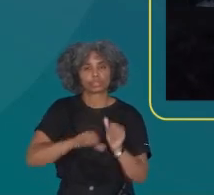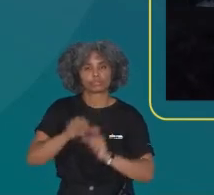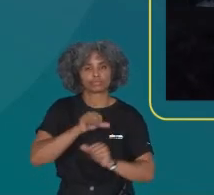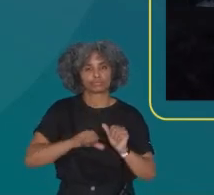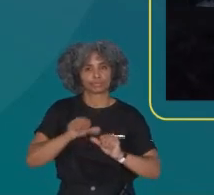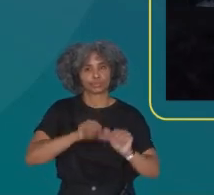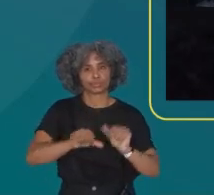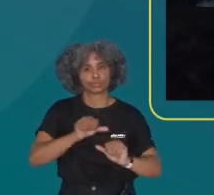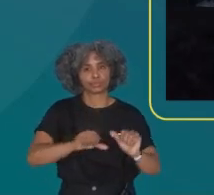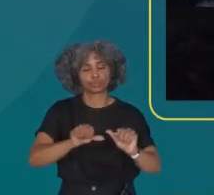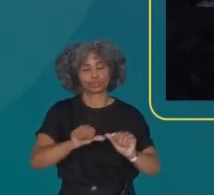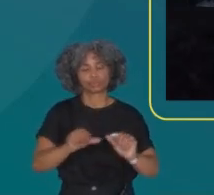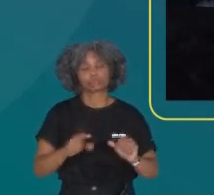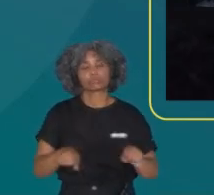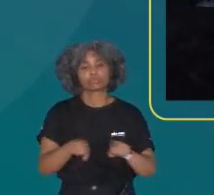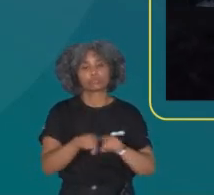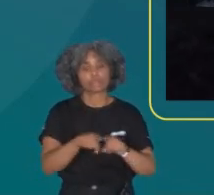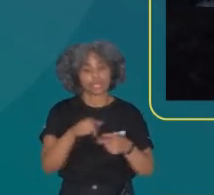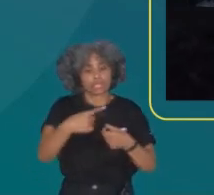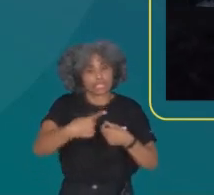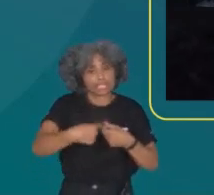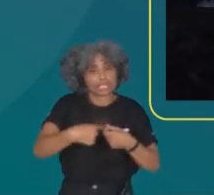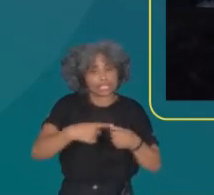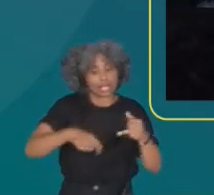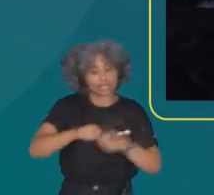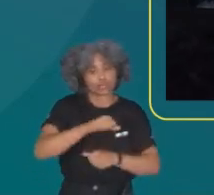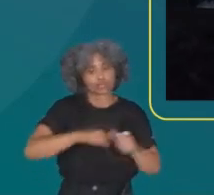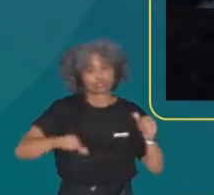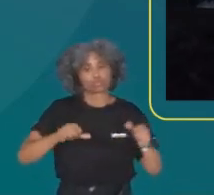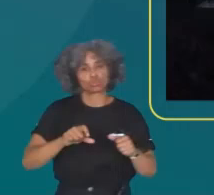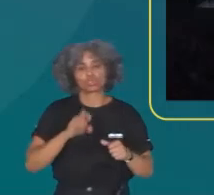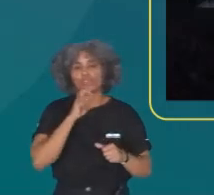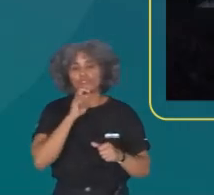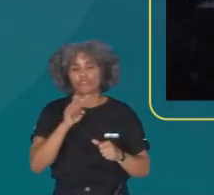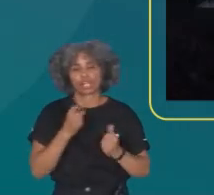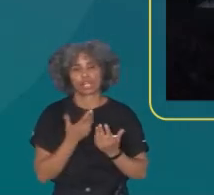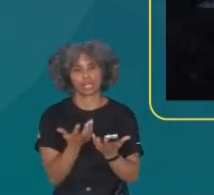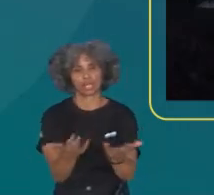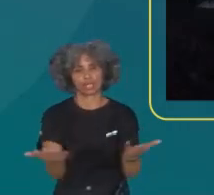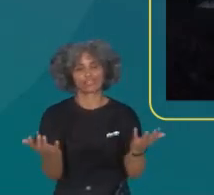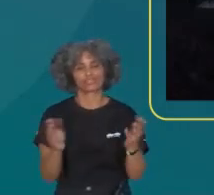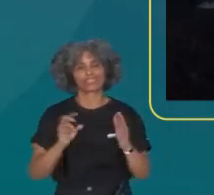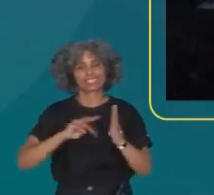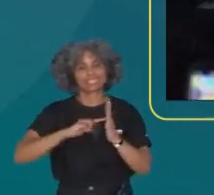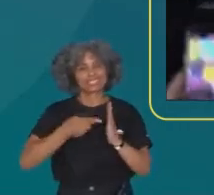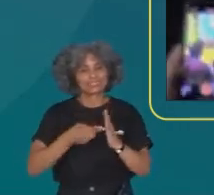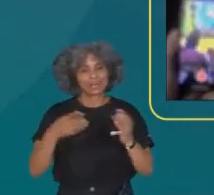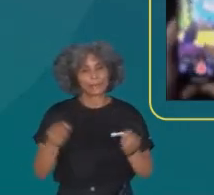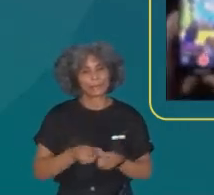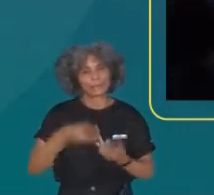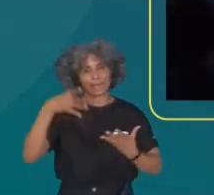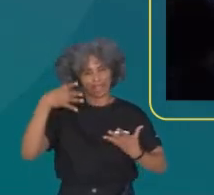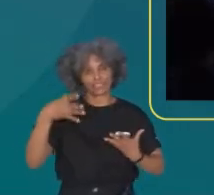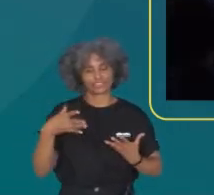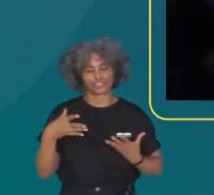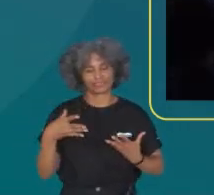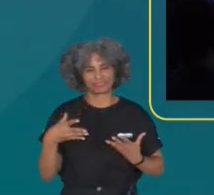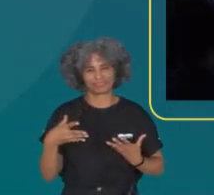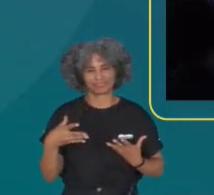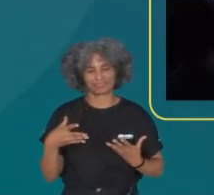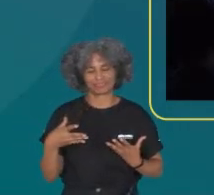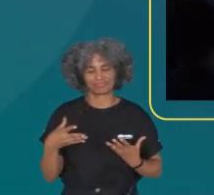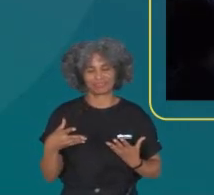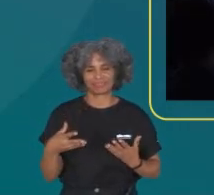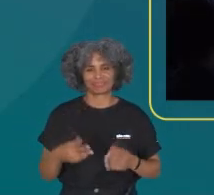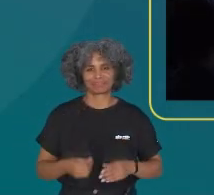city. And this is something that the magic of the COP is doing already. Wow, fantastic. And I just want, if it's going